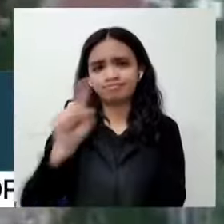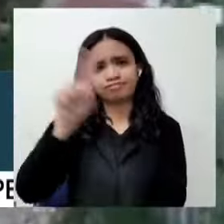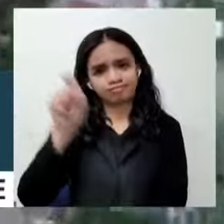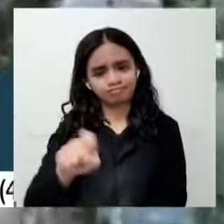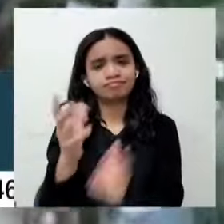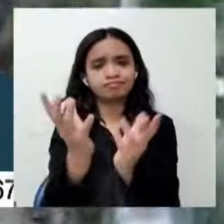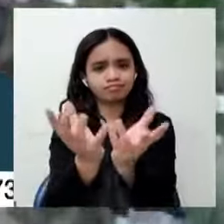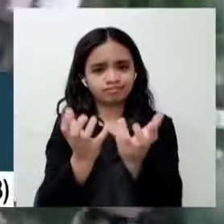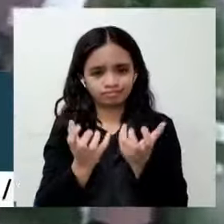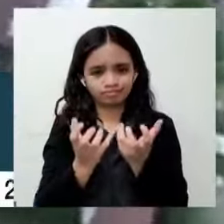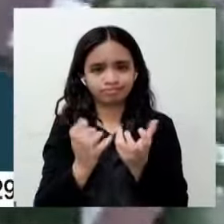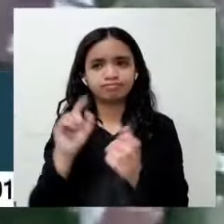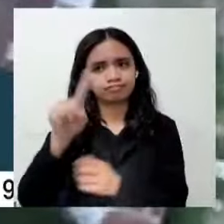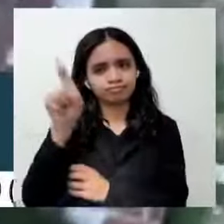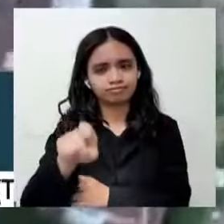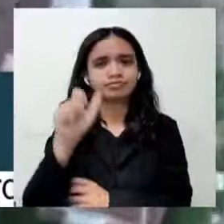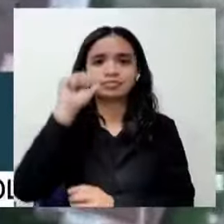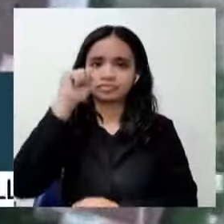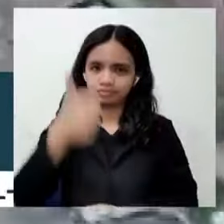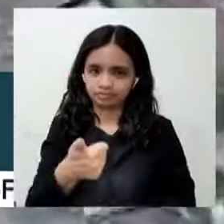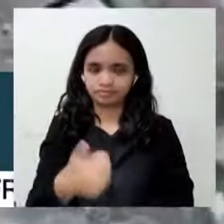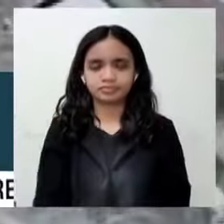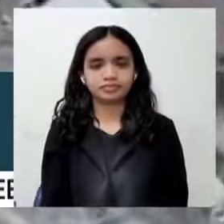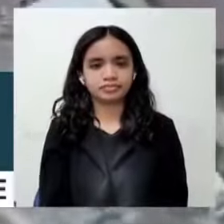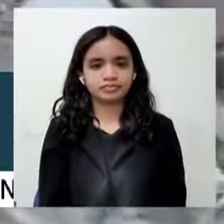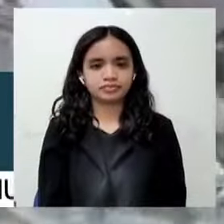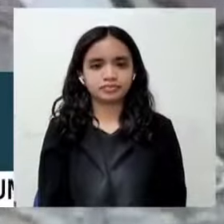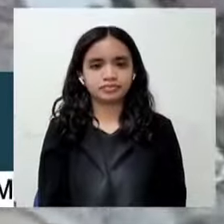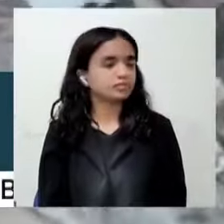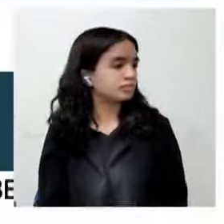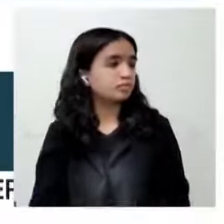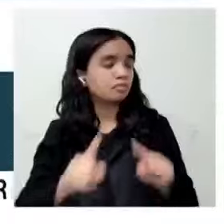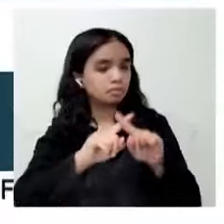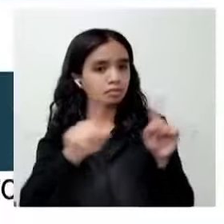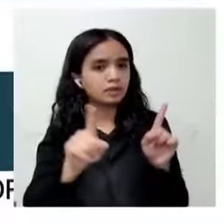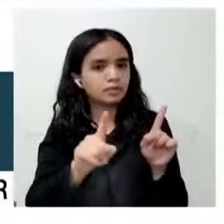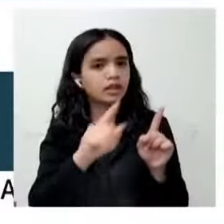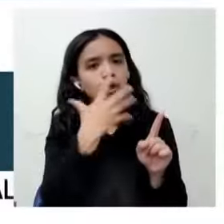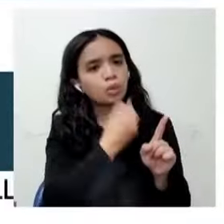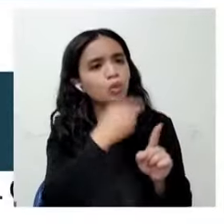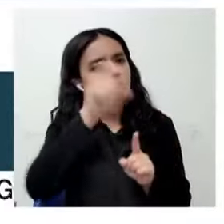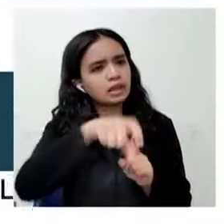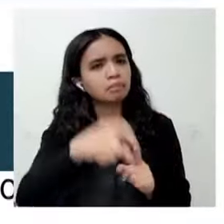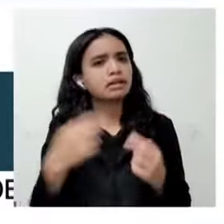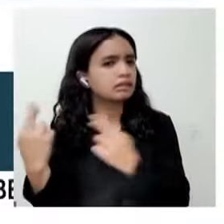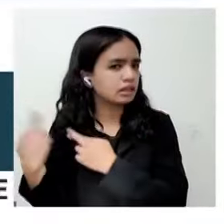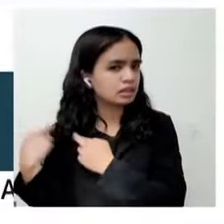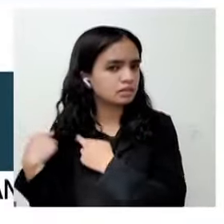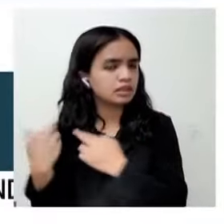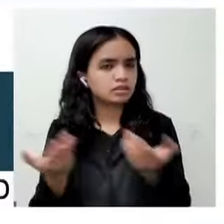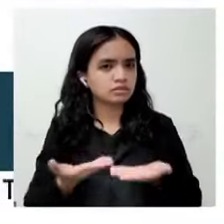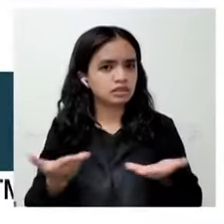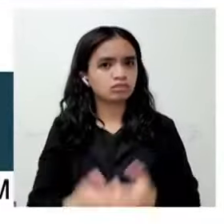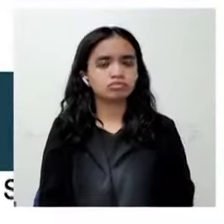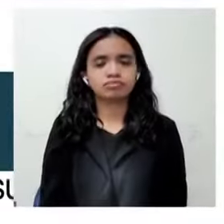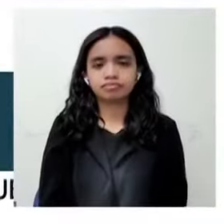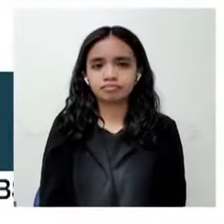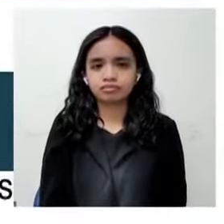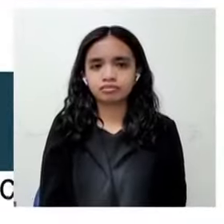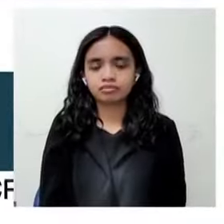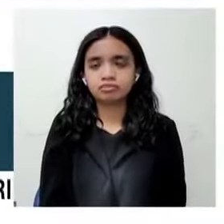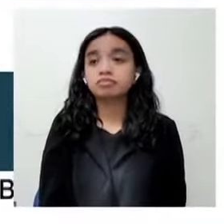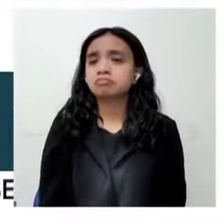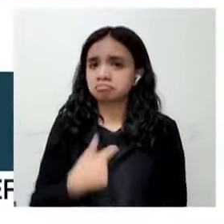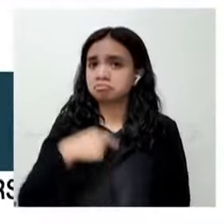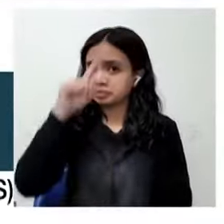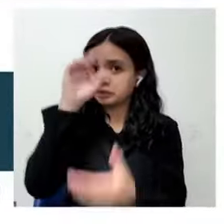ask tomorrow, Ms. Carmina. But ultimately, though, who should be responsible here? I believe it's the